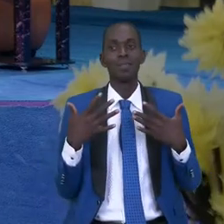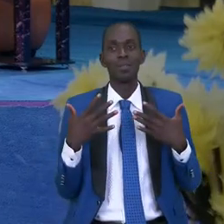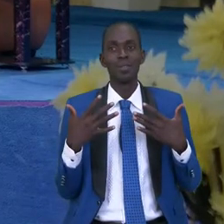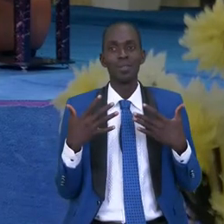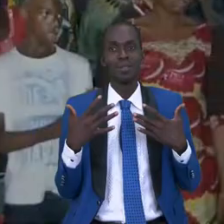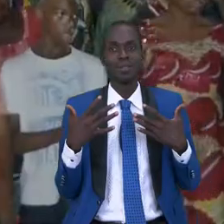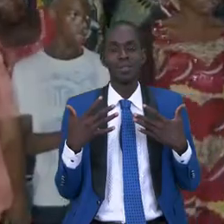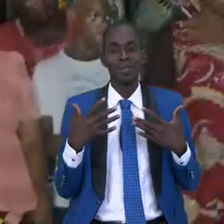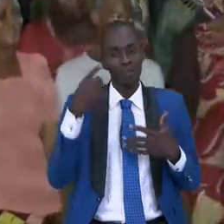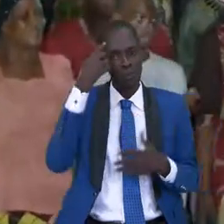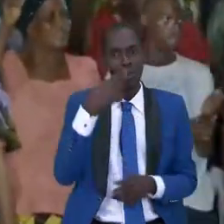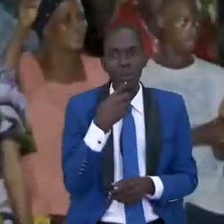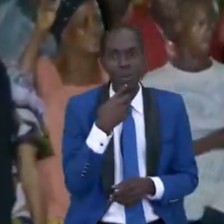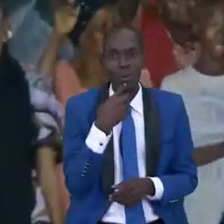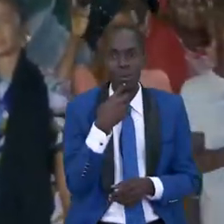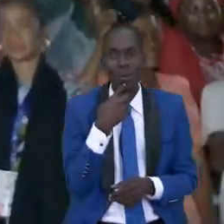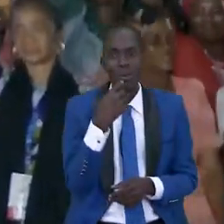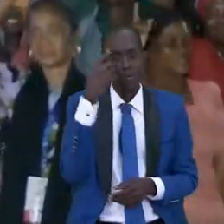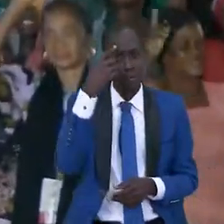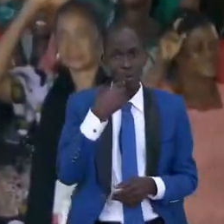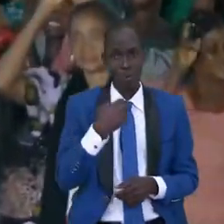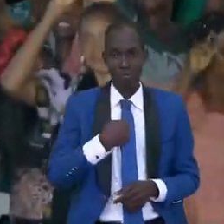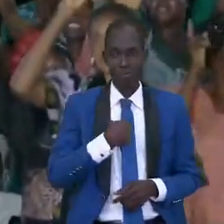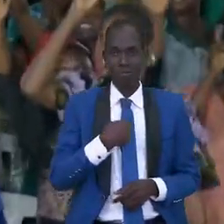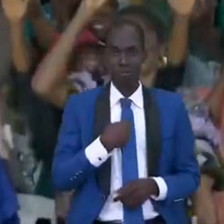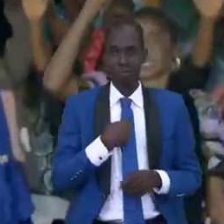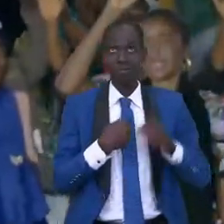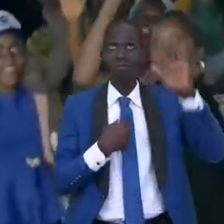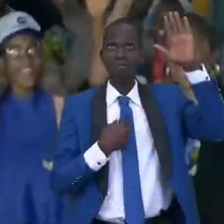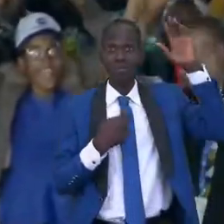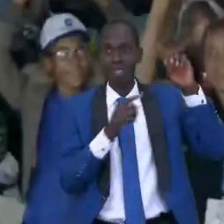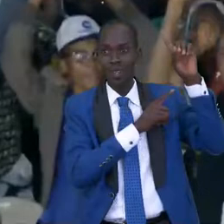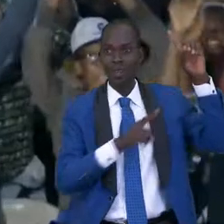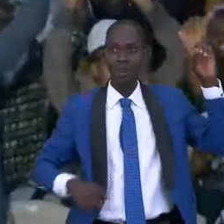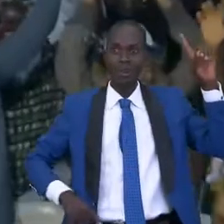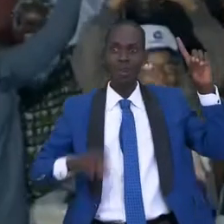Where is he? The Lord will locate you there.